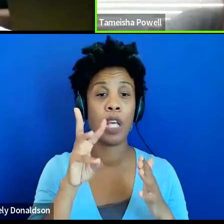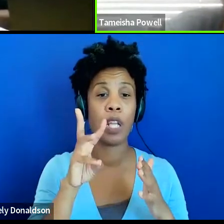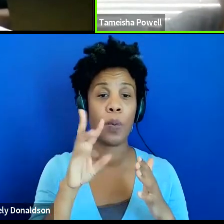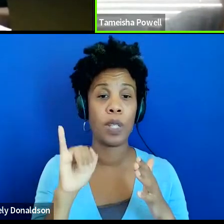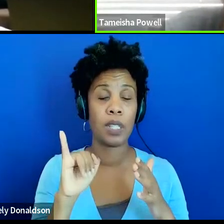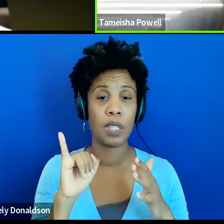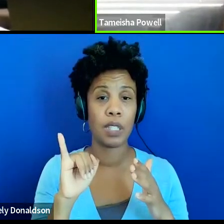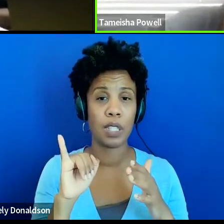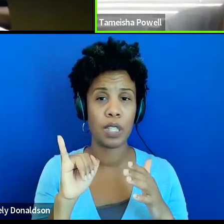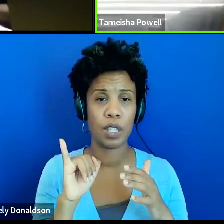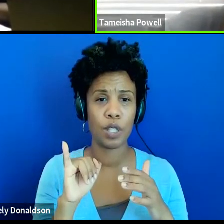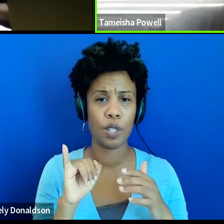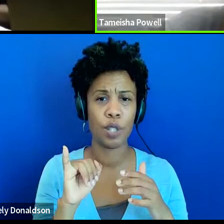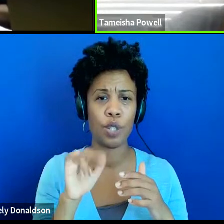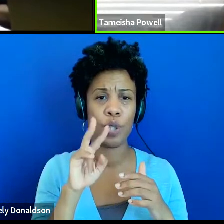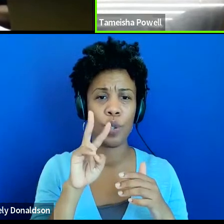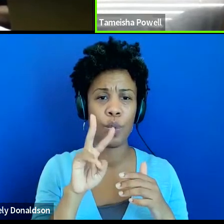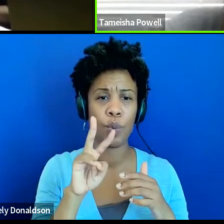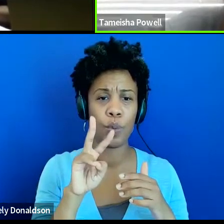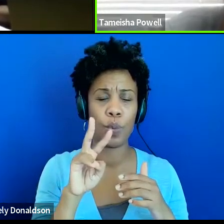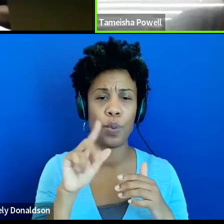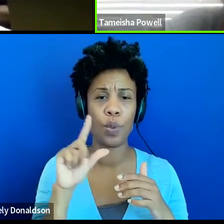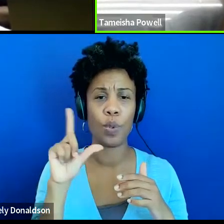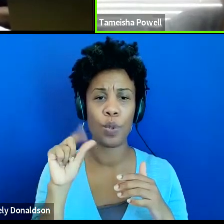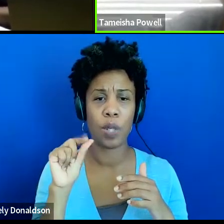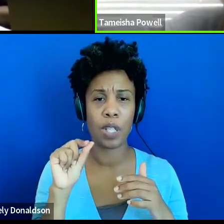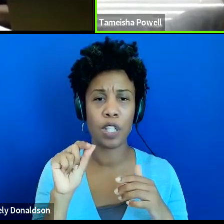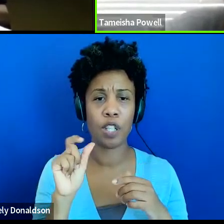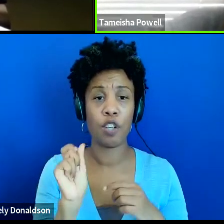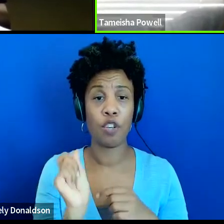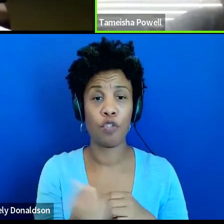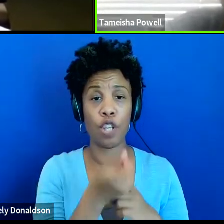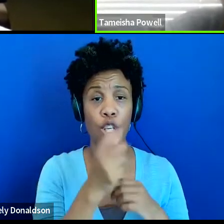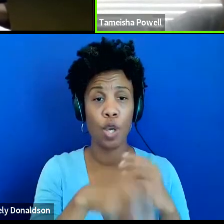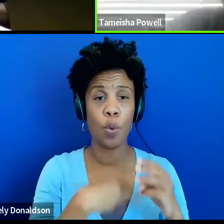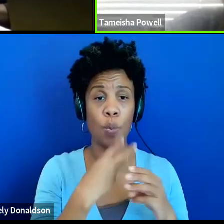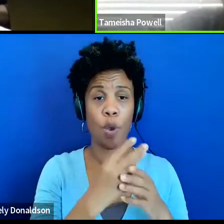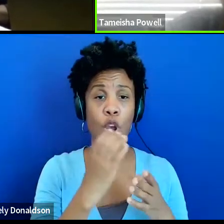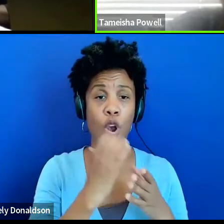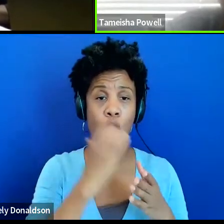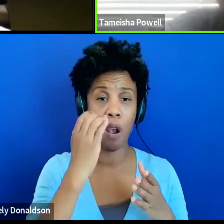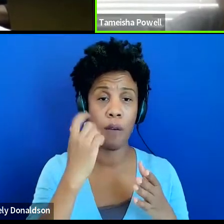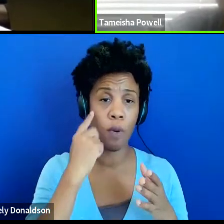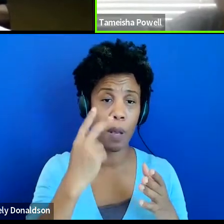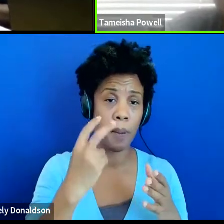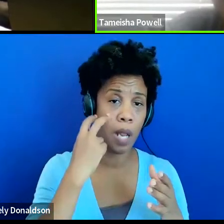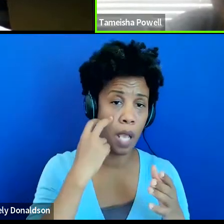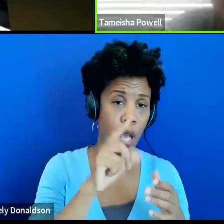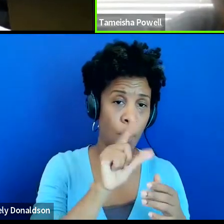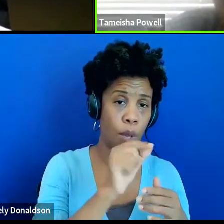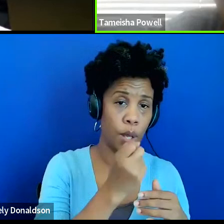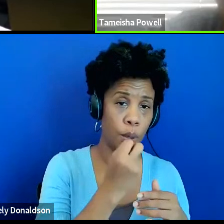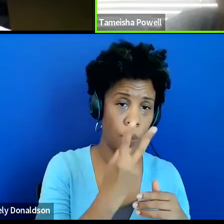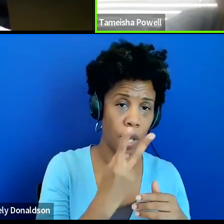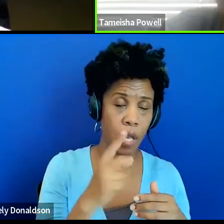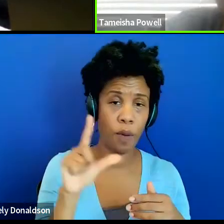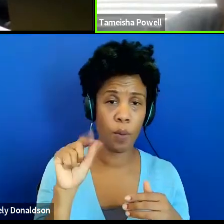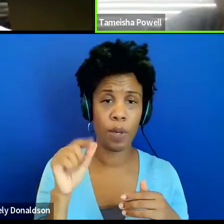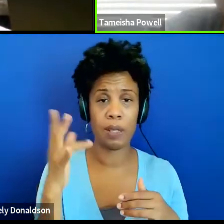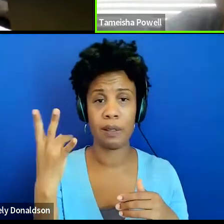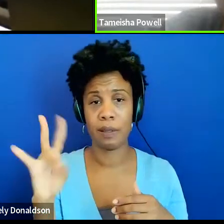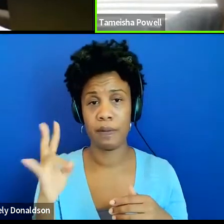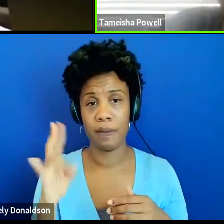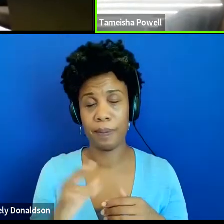2 T20 Cricket World Cups for the blind in 2012 and 2017.